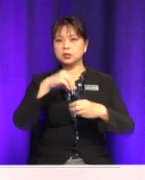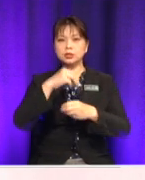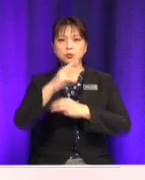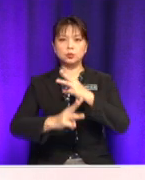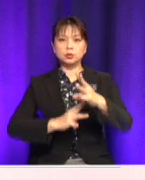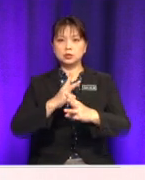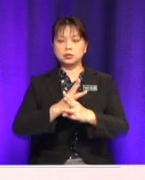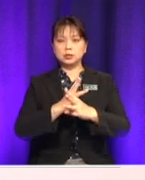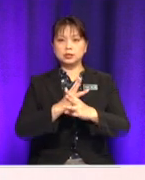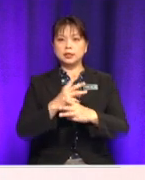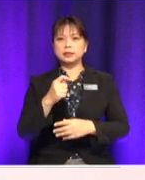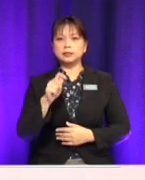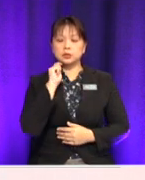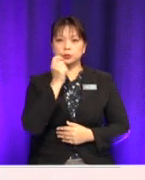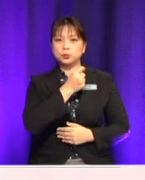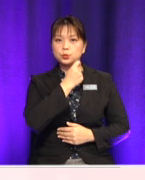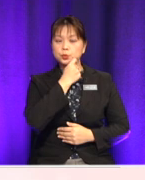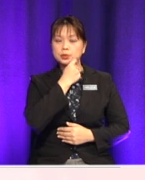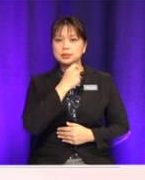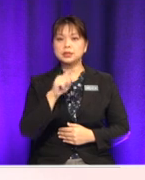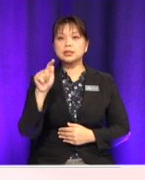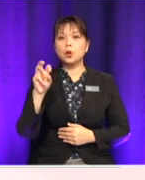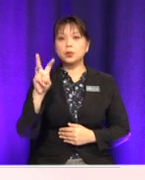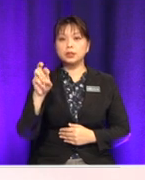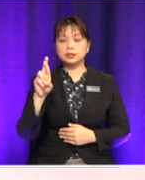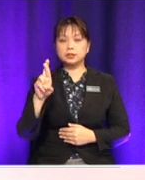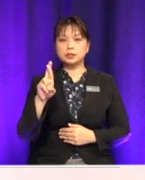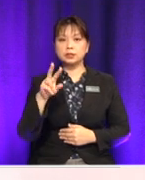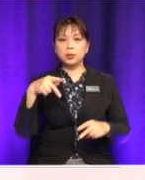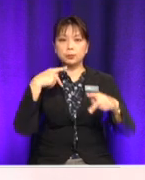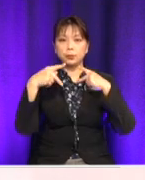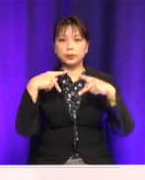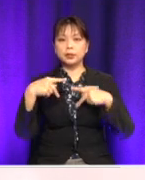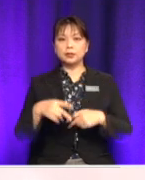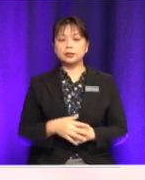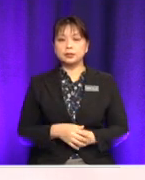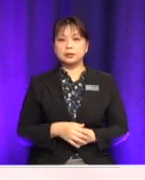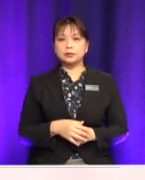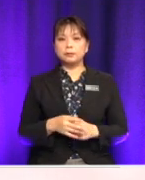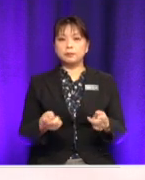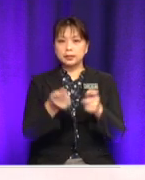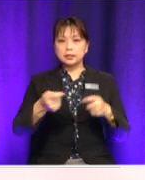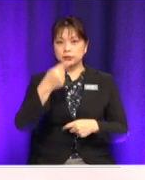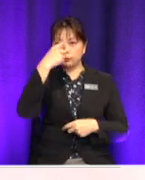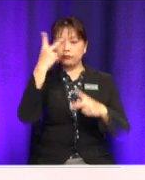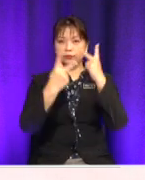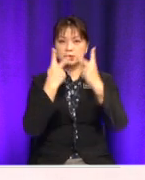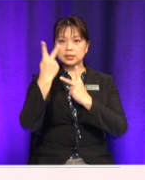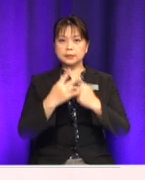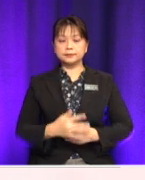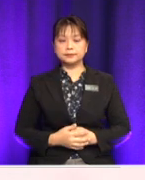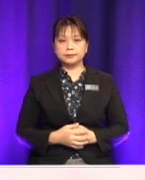The Petronas Towers are very popular with tourists, and if you visit them you'll certainly see why. Among other things, they offer